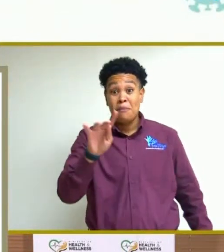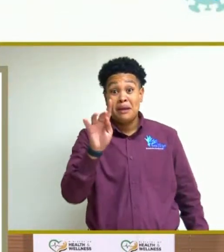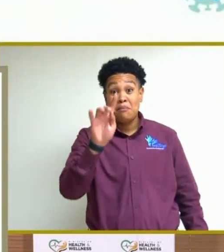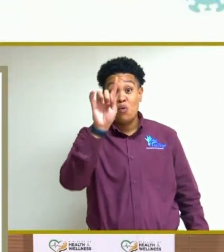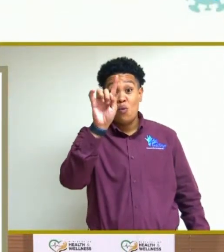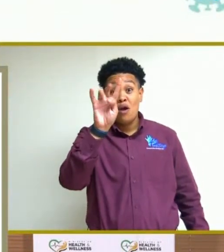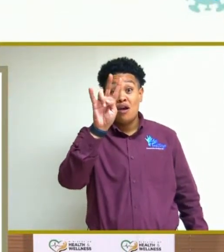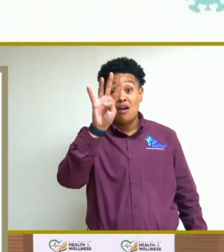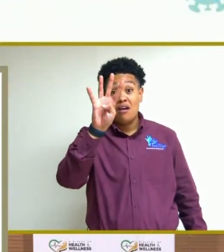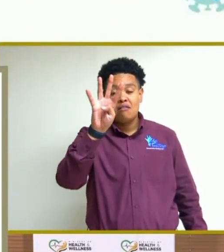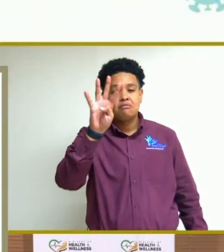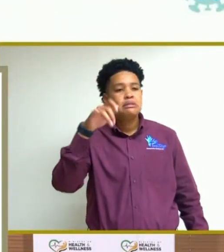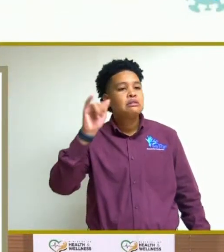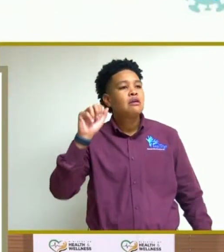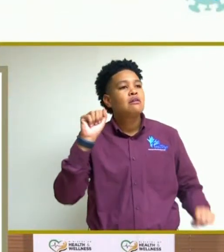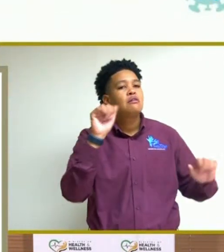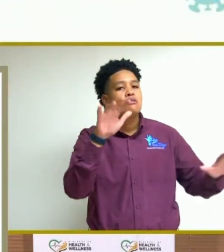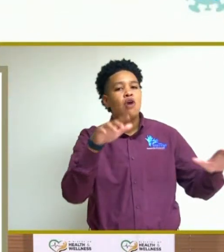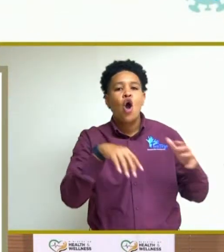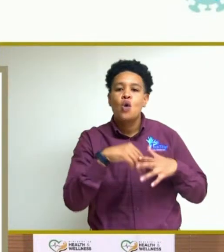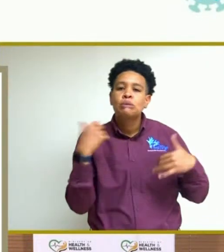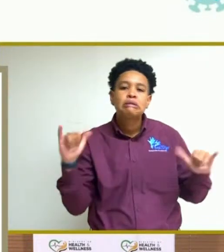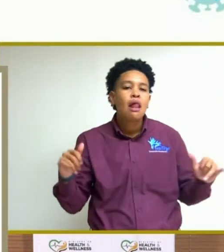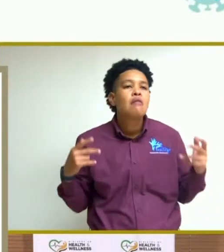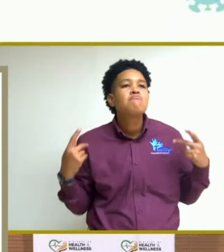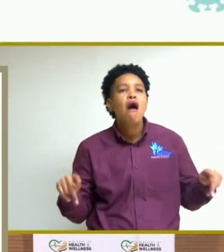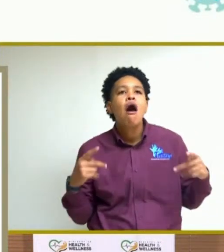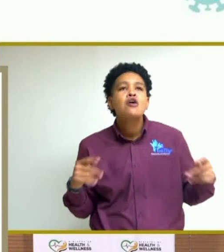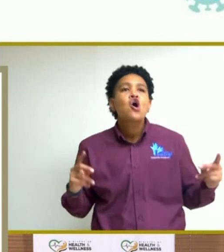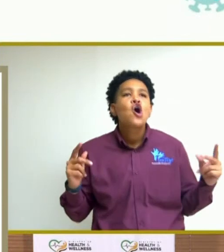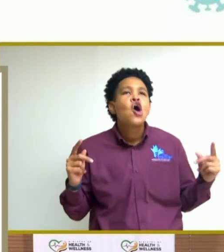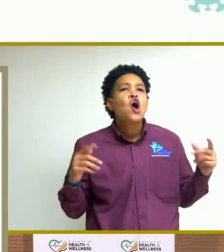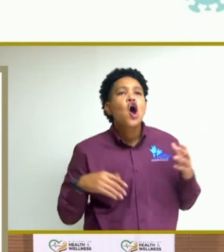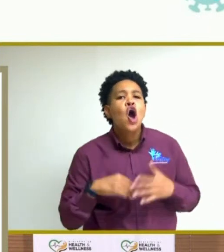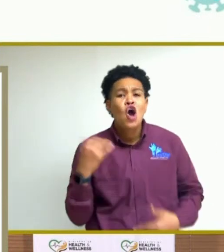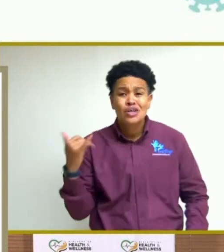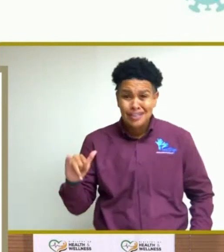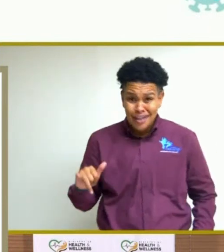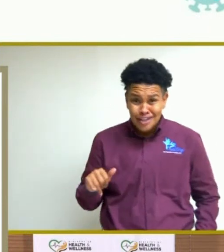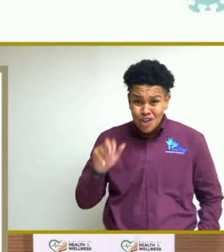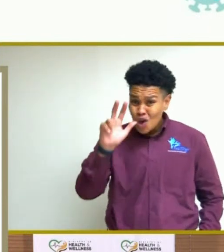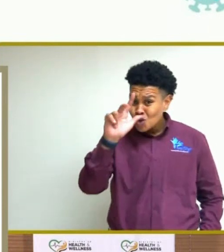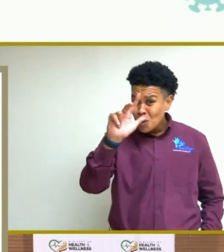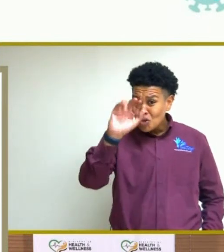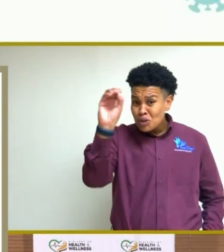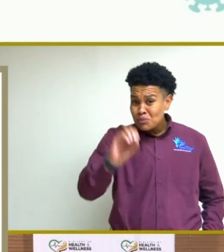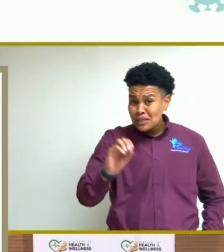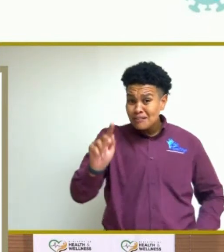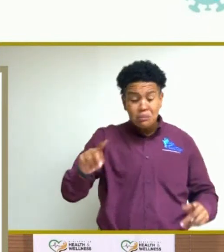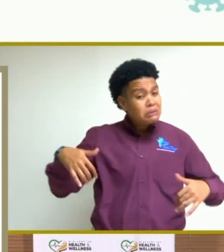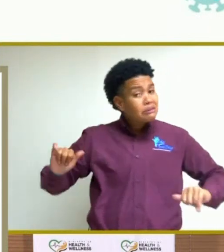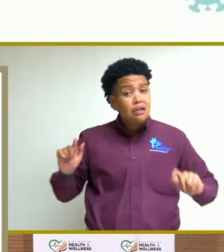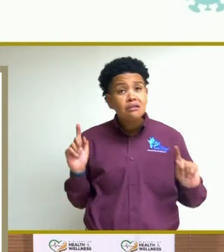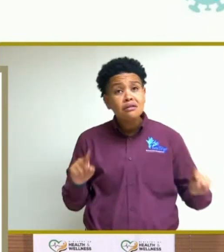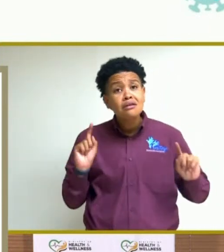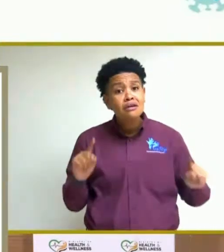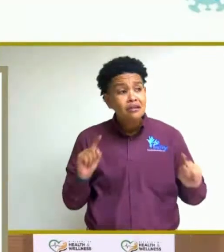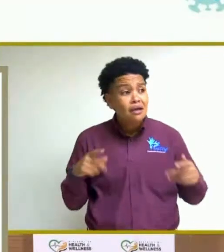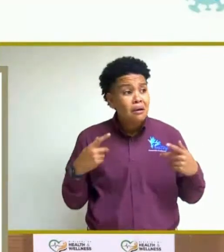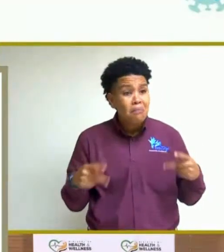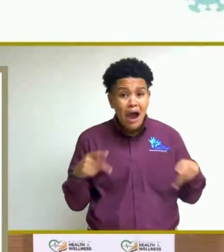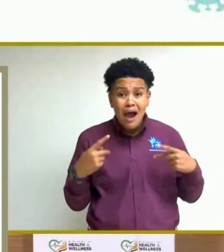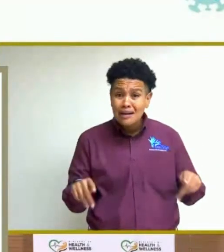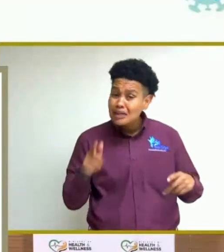attending public gatherings, example parties. So that means that if 23% of persons are still attending, that's a